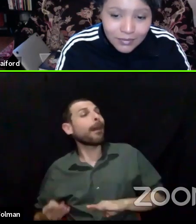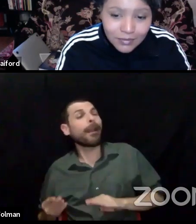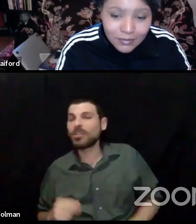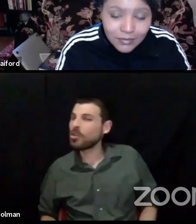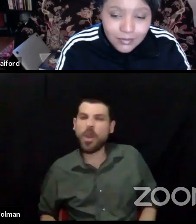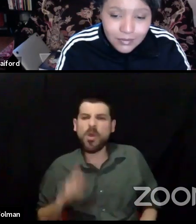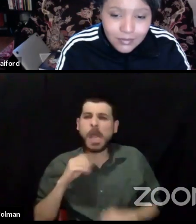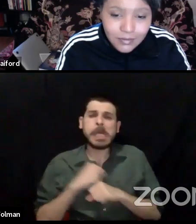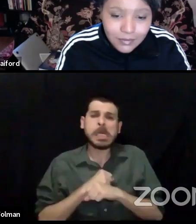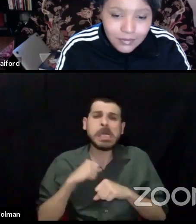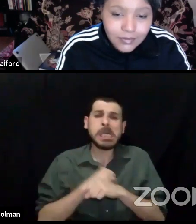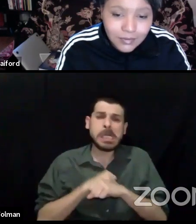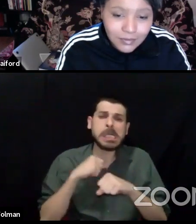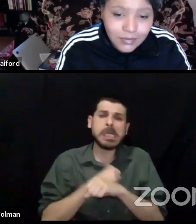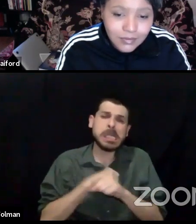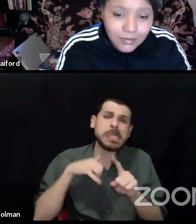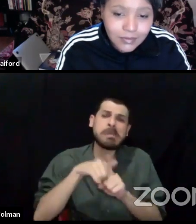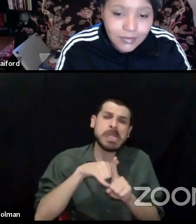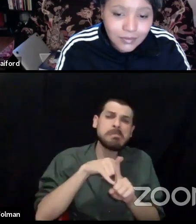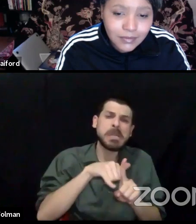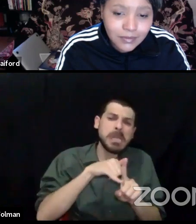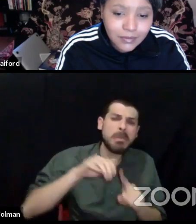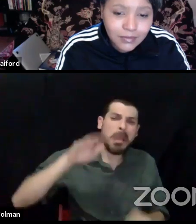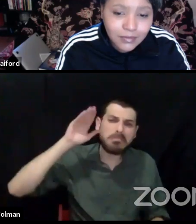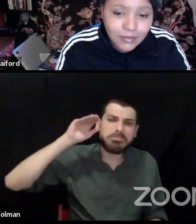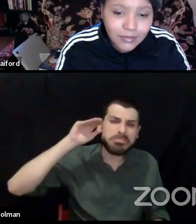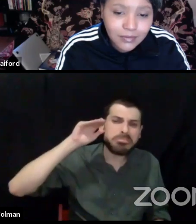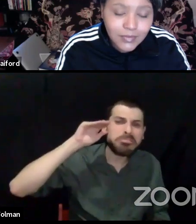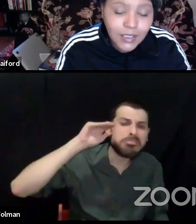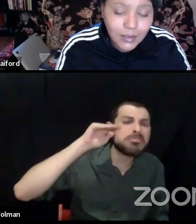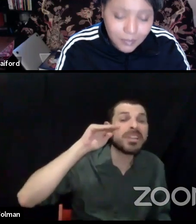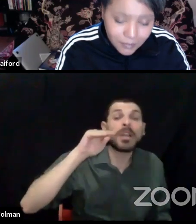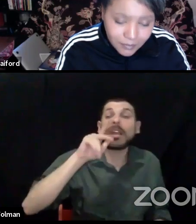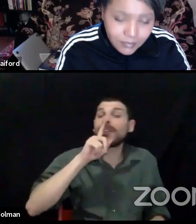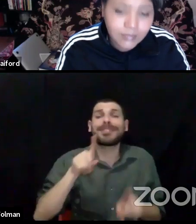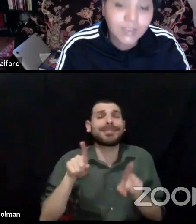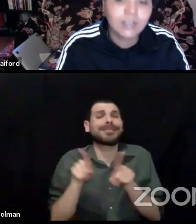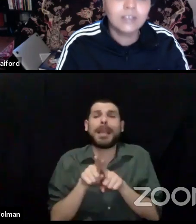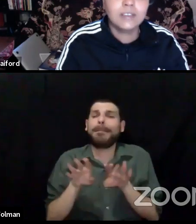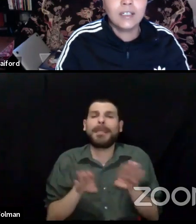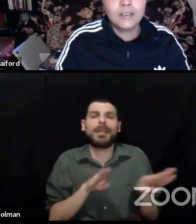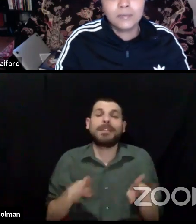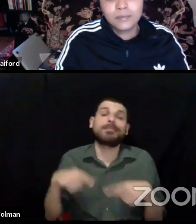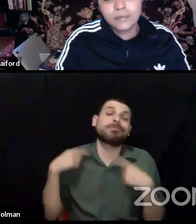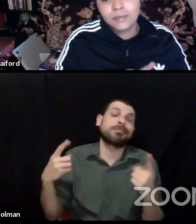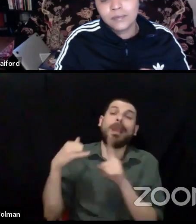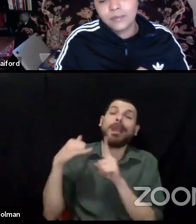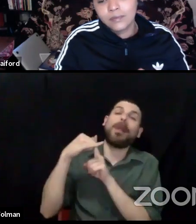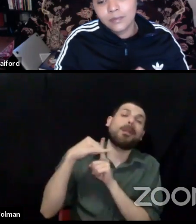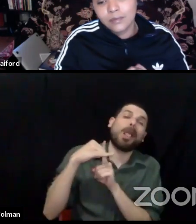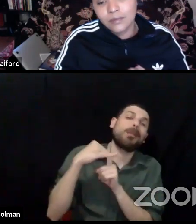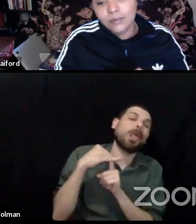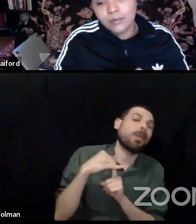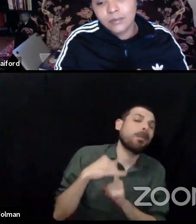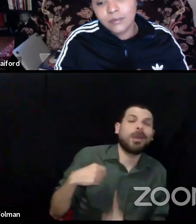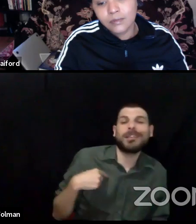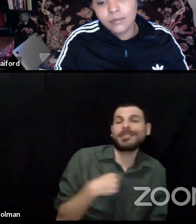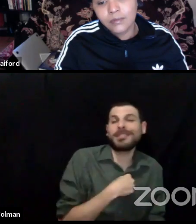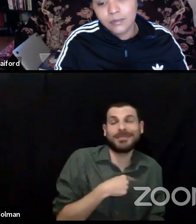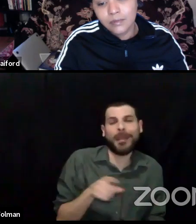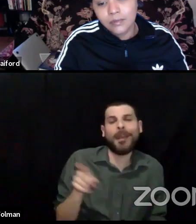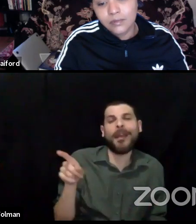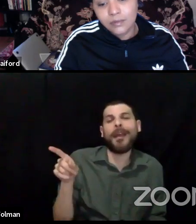into staying in power, which is not, this system ain't never been nothing but a bully, right? Yeah. So while we see opportunities, we also